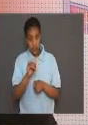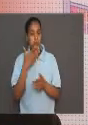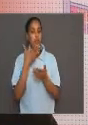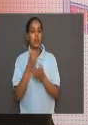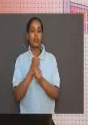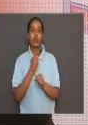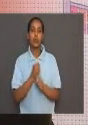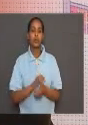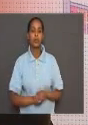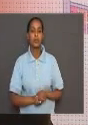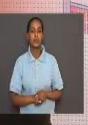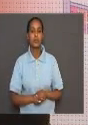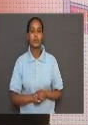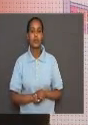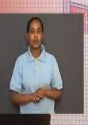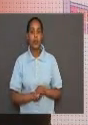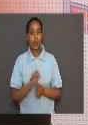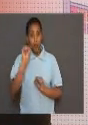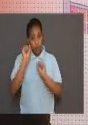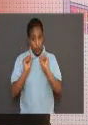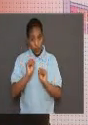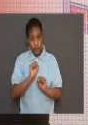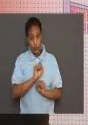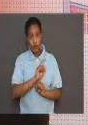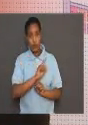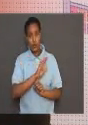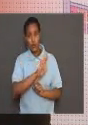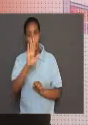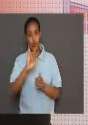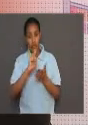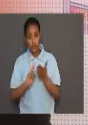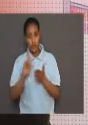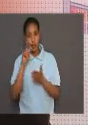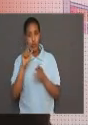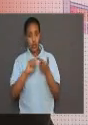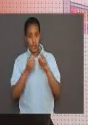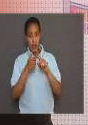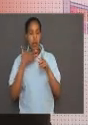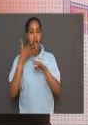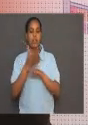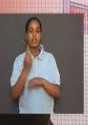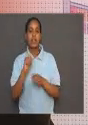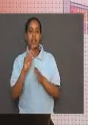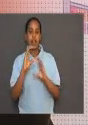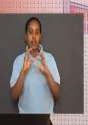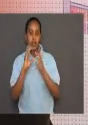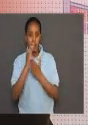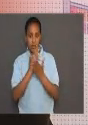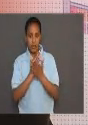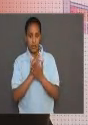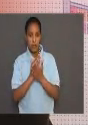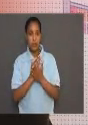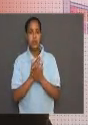great job. Compare your list with those of your classmates after the lesson. It will